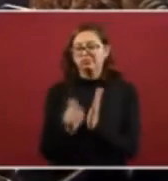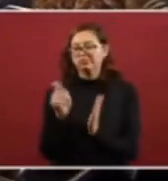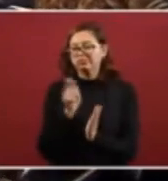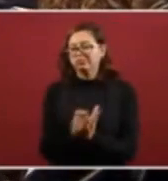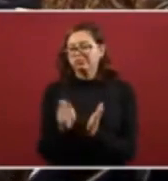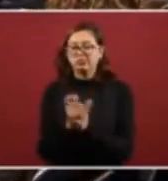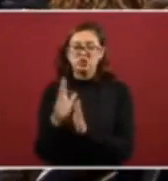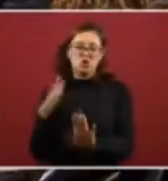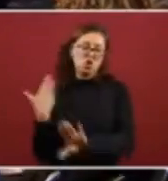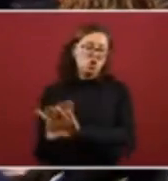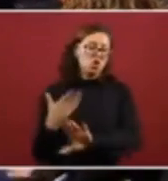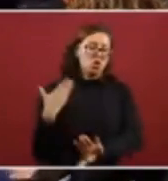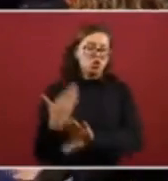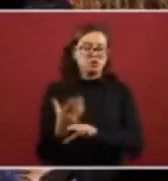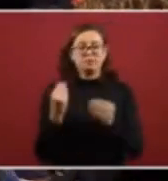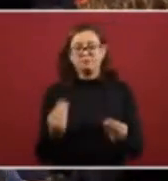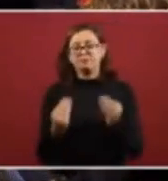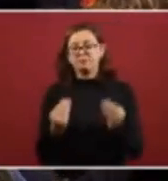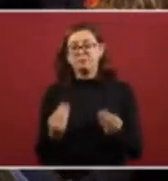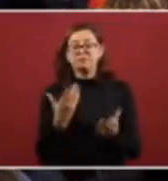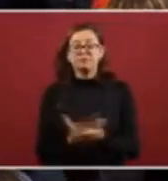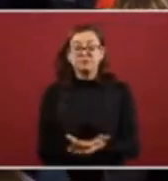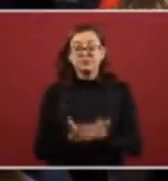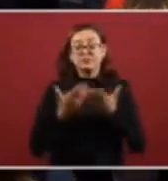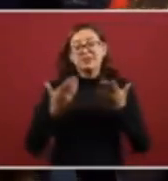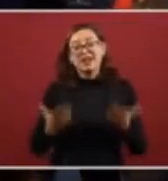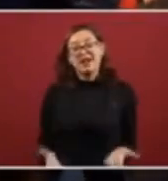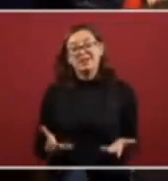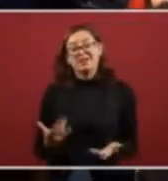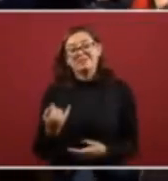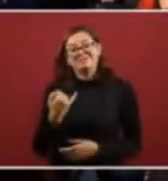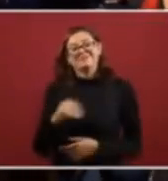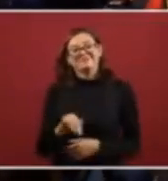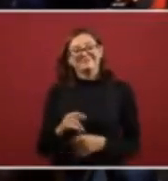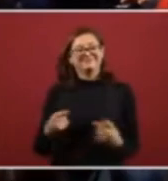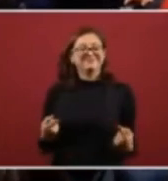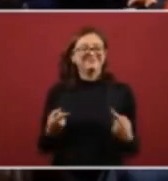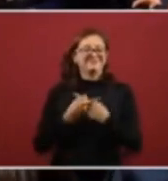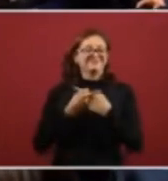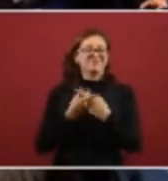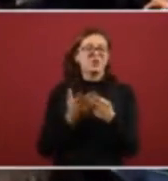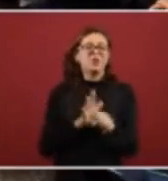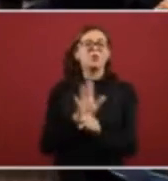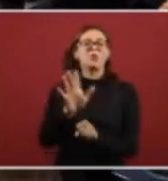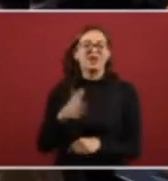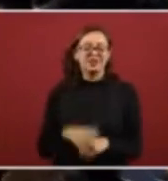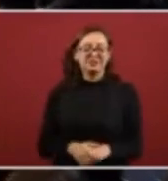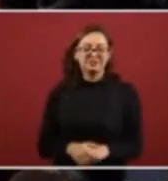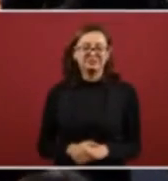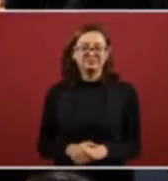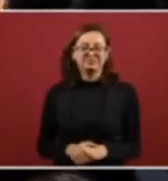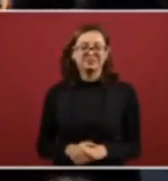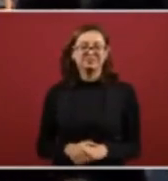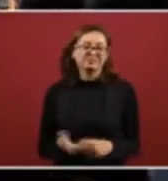And so they were against that duct. And now the paradox or the contradiction is